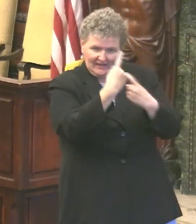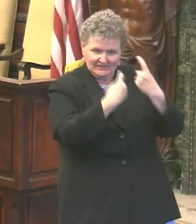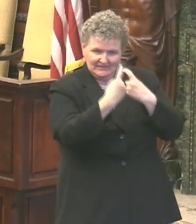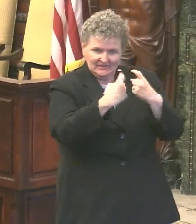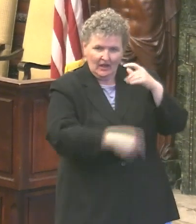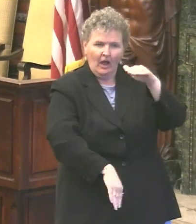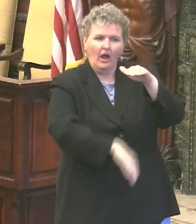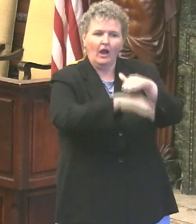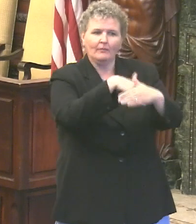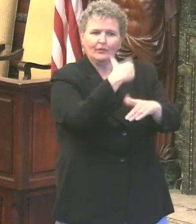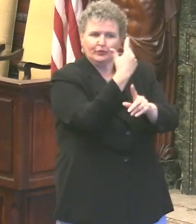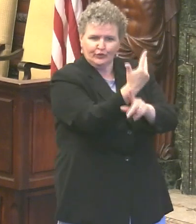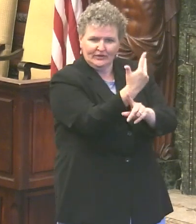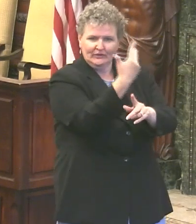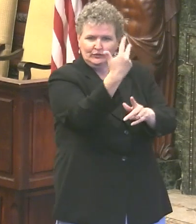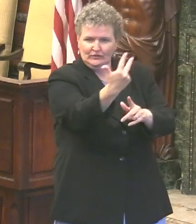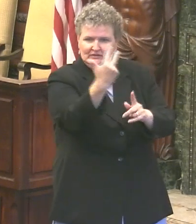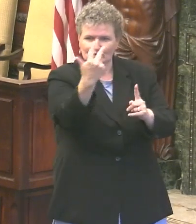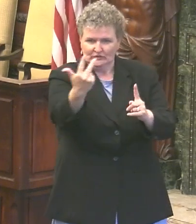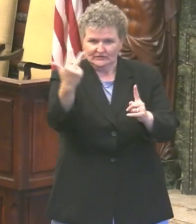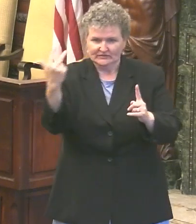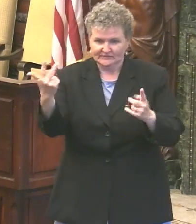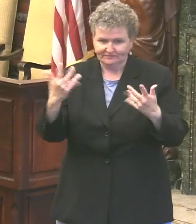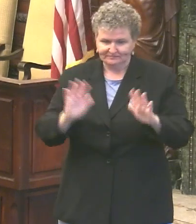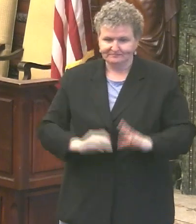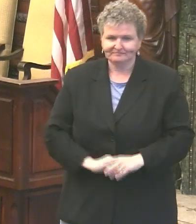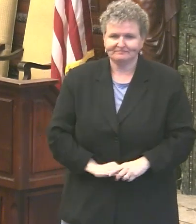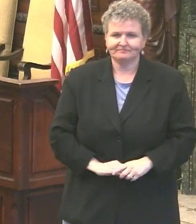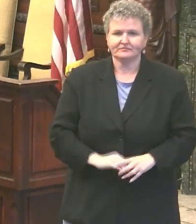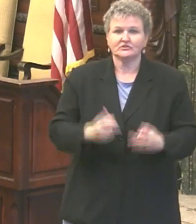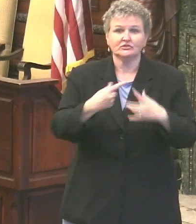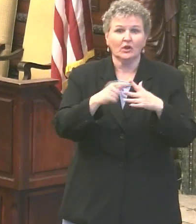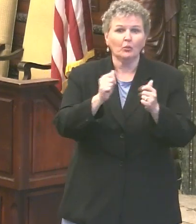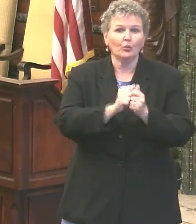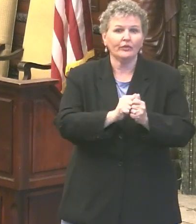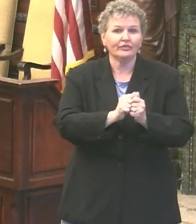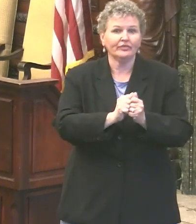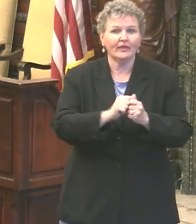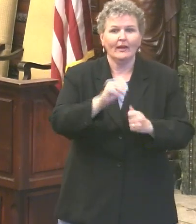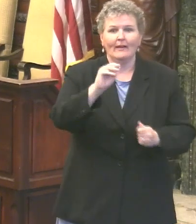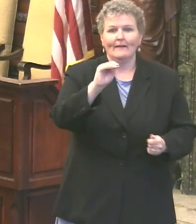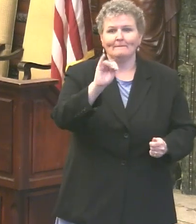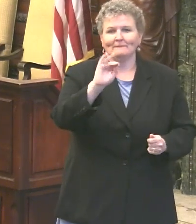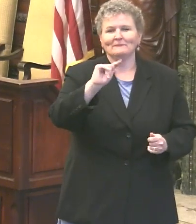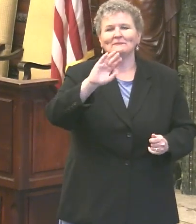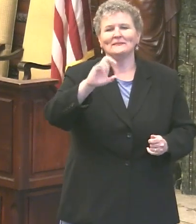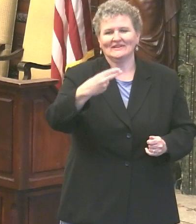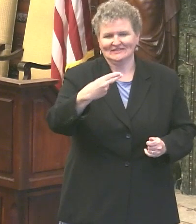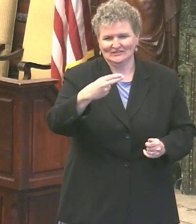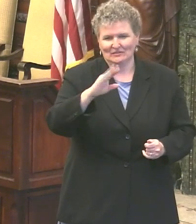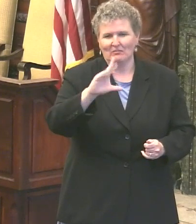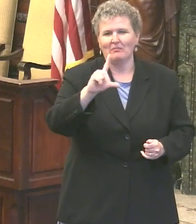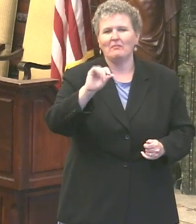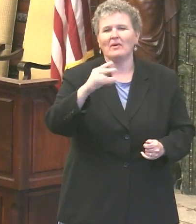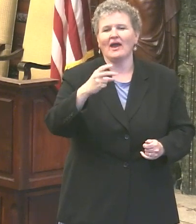your questions to 3 or fewer. Let's start off today with Mitch Blocker of NBC 10.